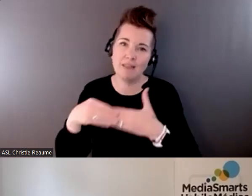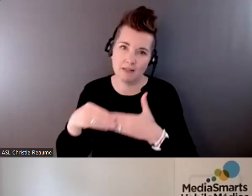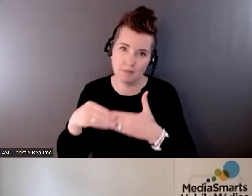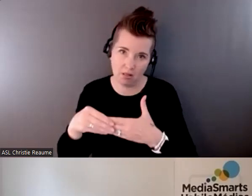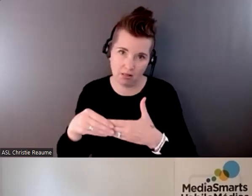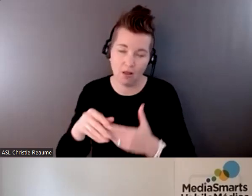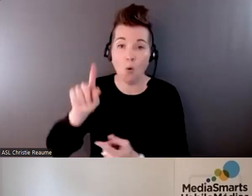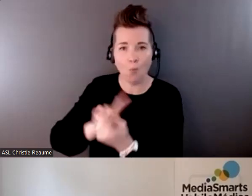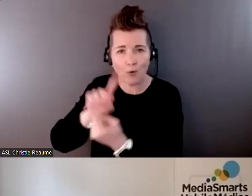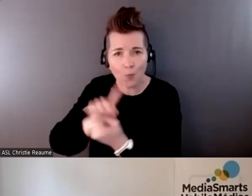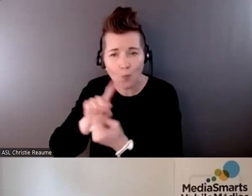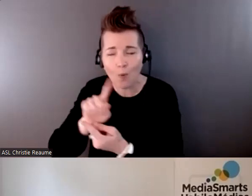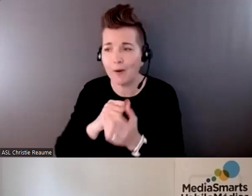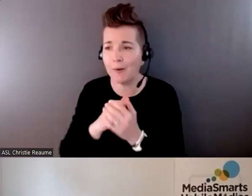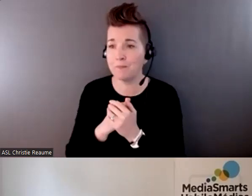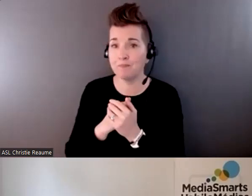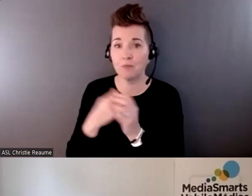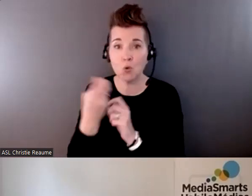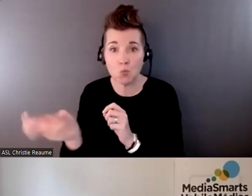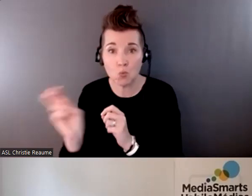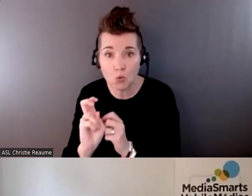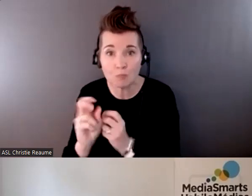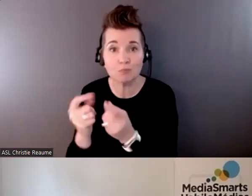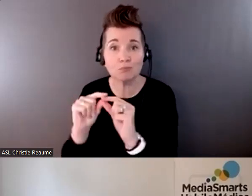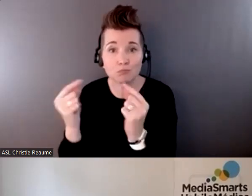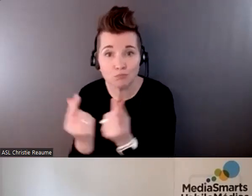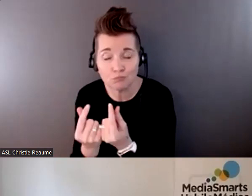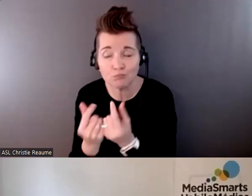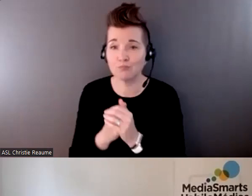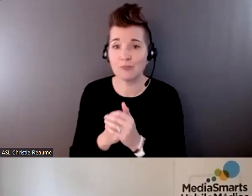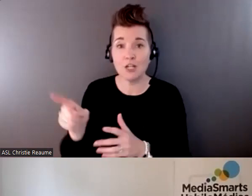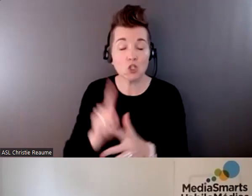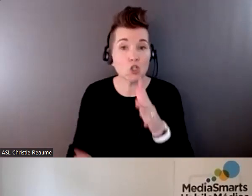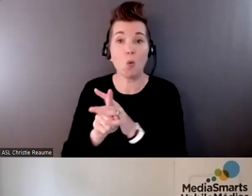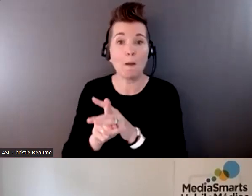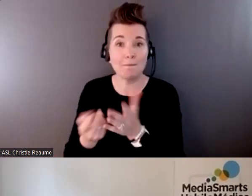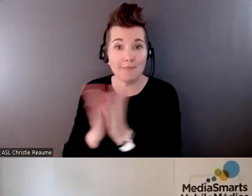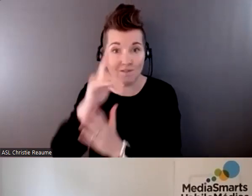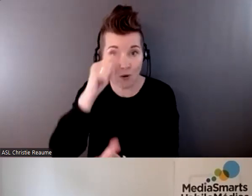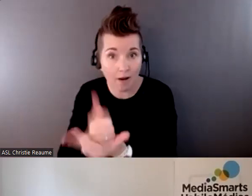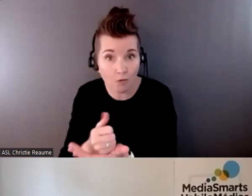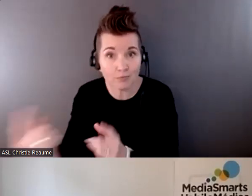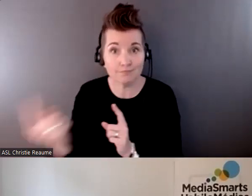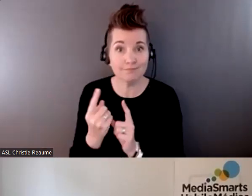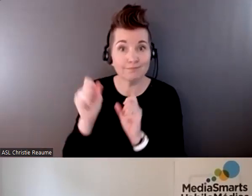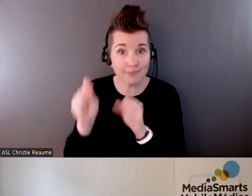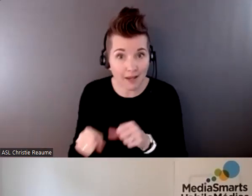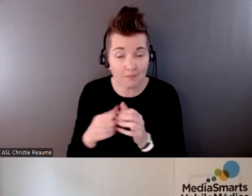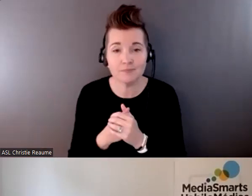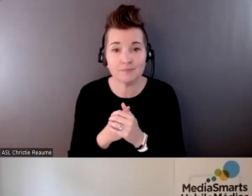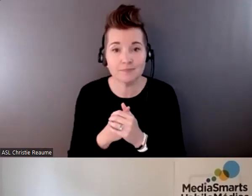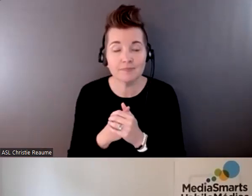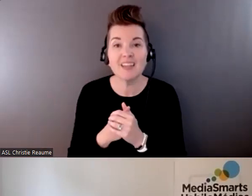one-to-one training group based sessions as well as drop-in sessions um that there's also a focus on